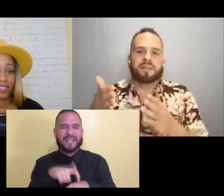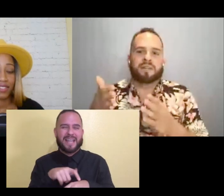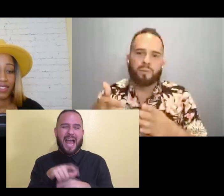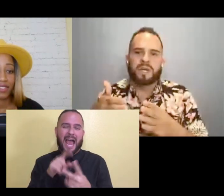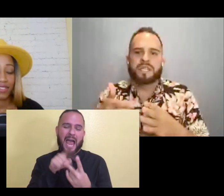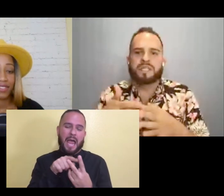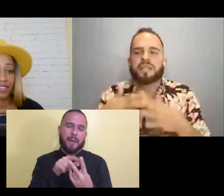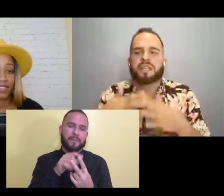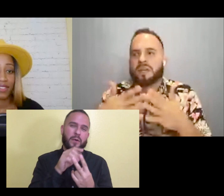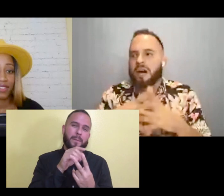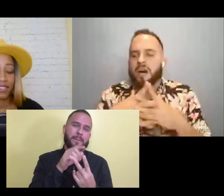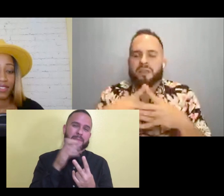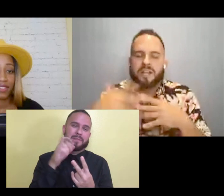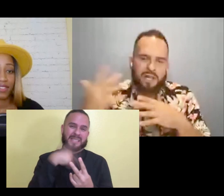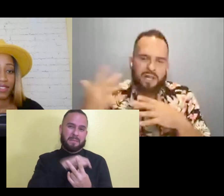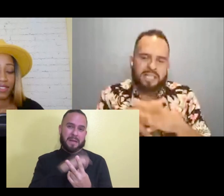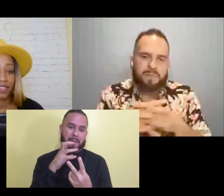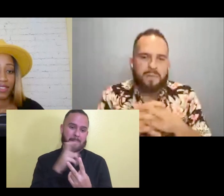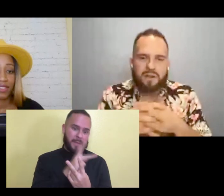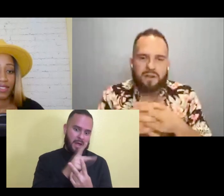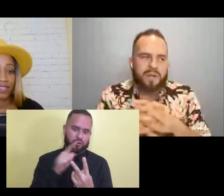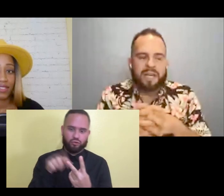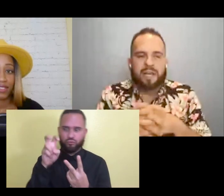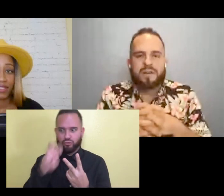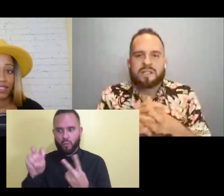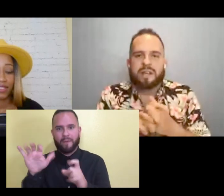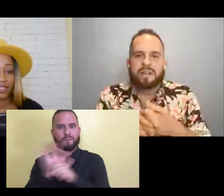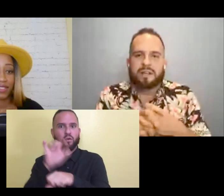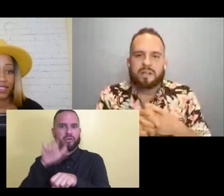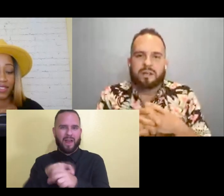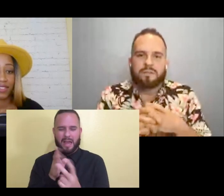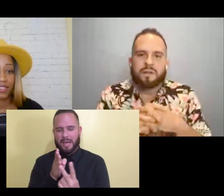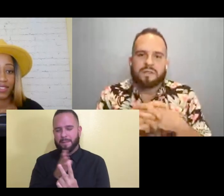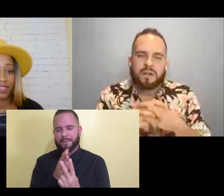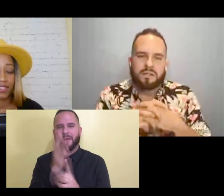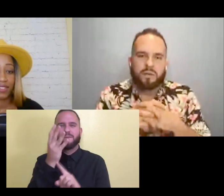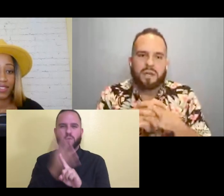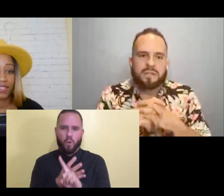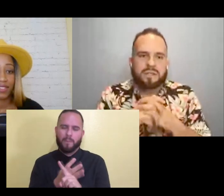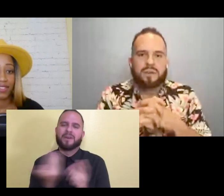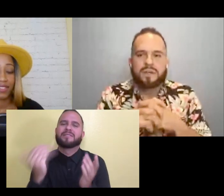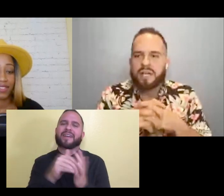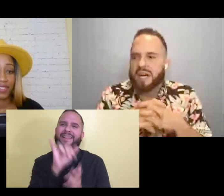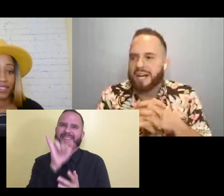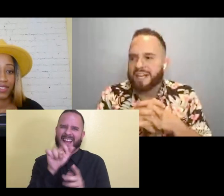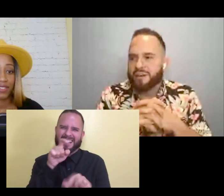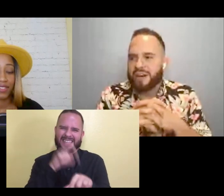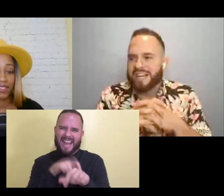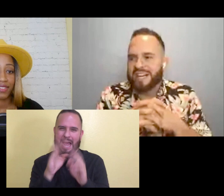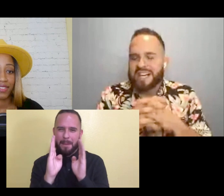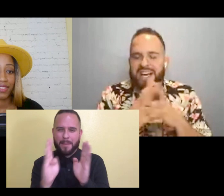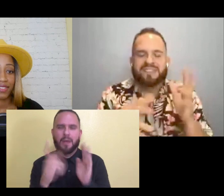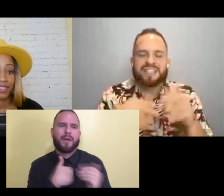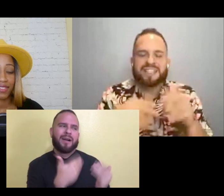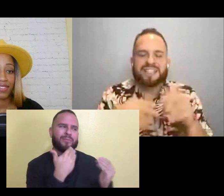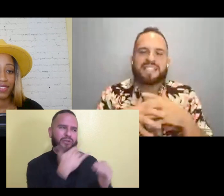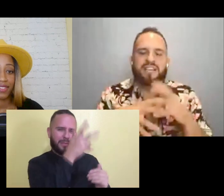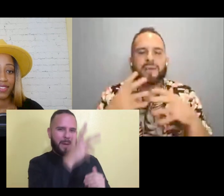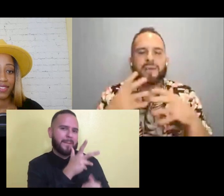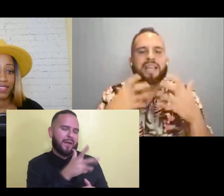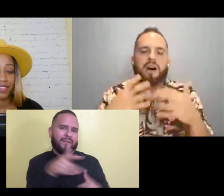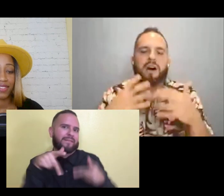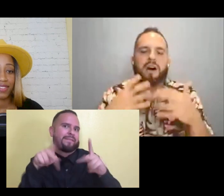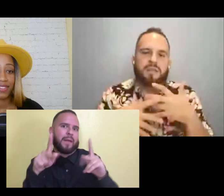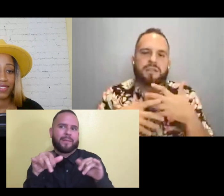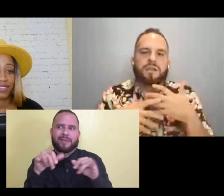to when that event was. That's where, like I said, my parents were like, yeah, you can stay here, for as long as you want. So, I have this tendency